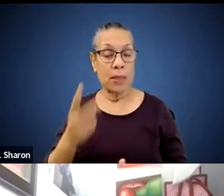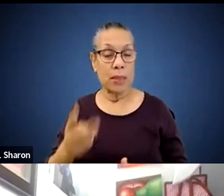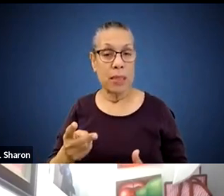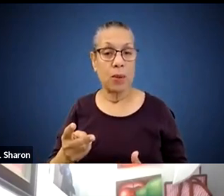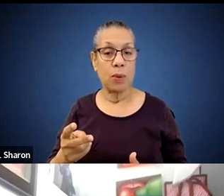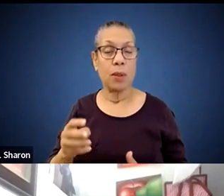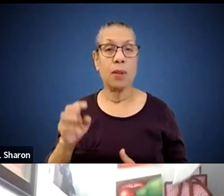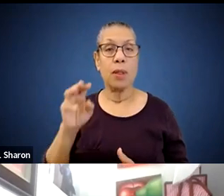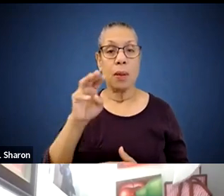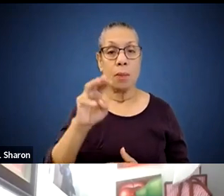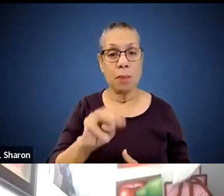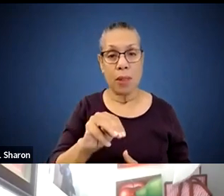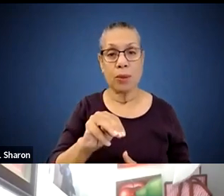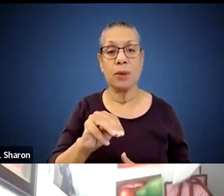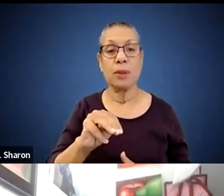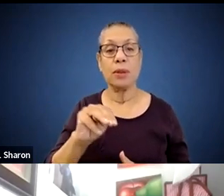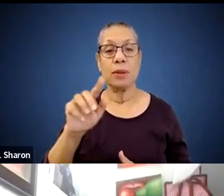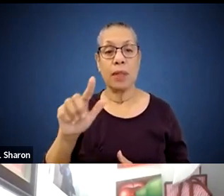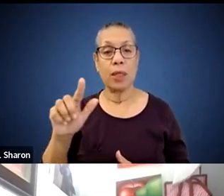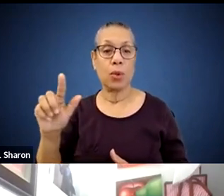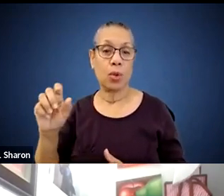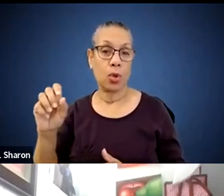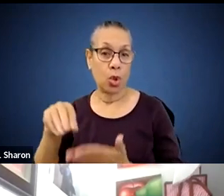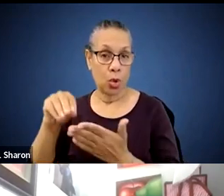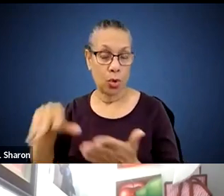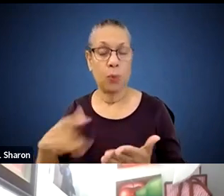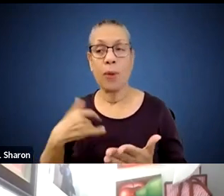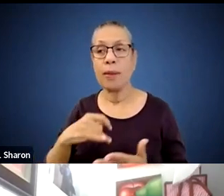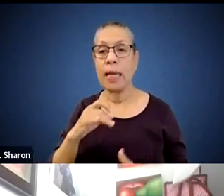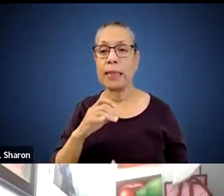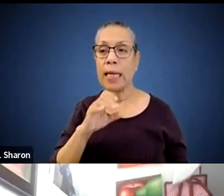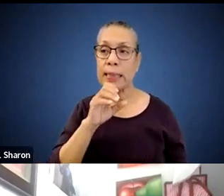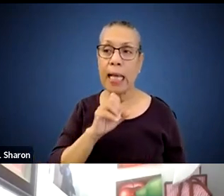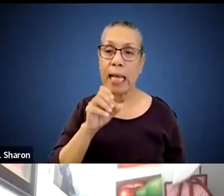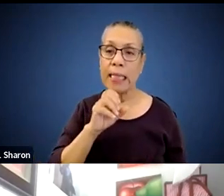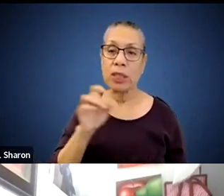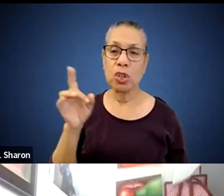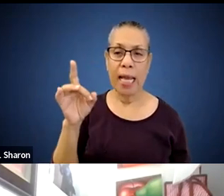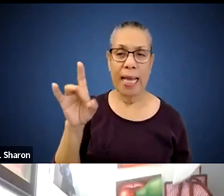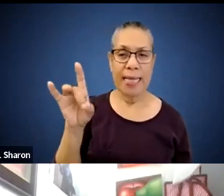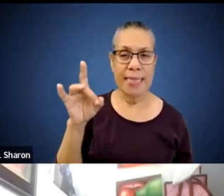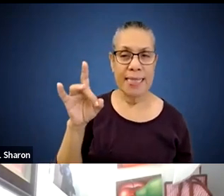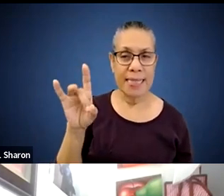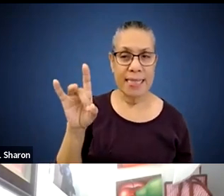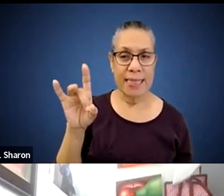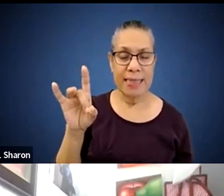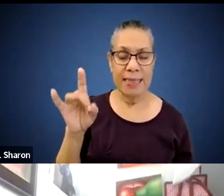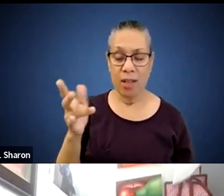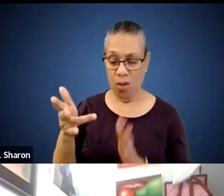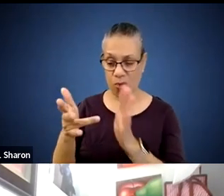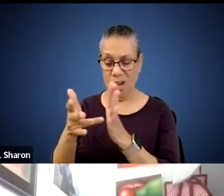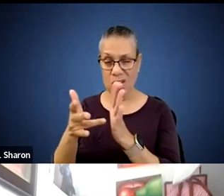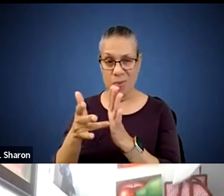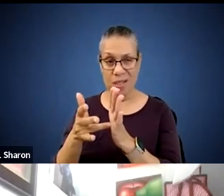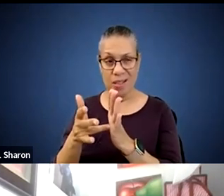Learners particularly our newcomers when they come in over aged and they're say 18 as a freshman and they know that they've got